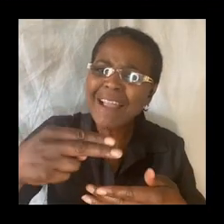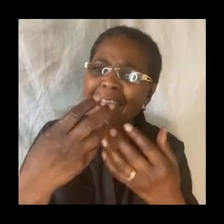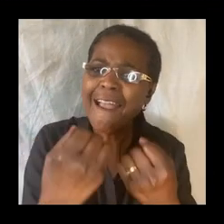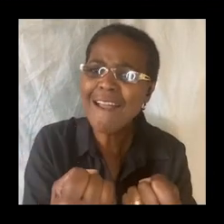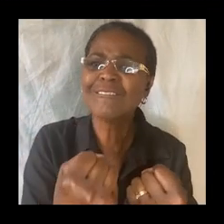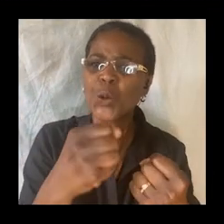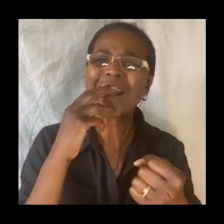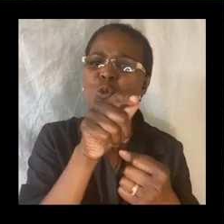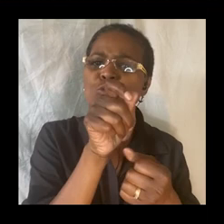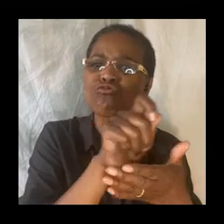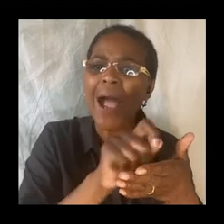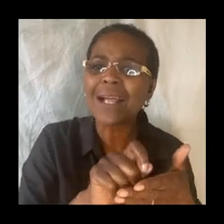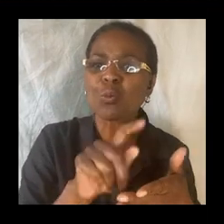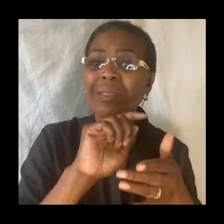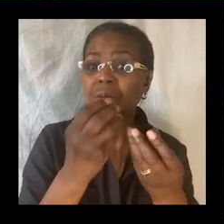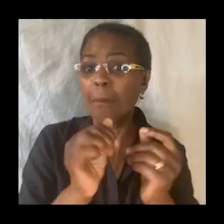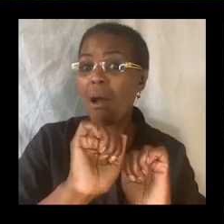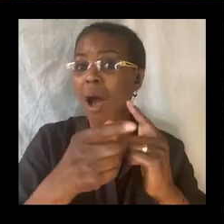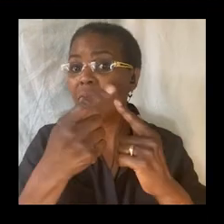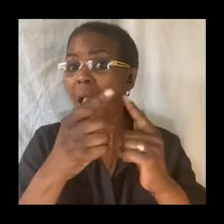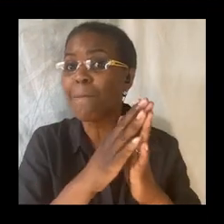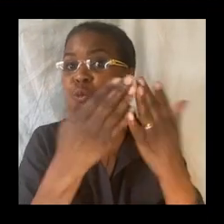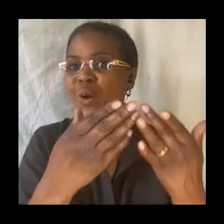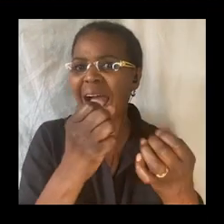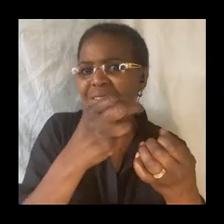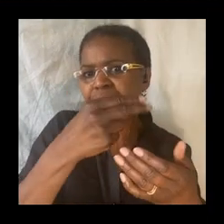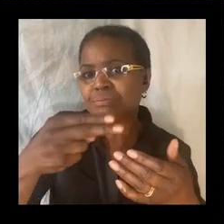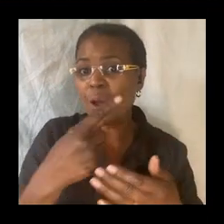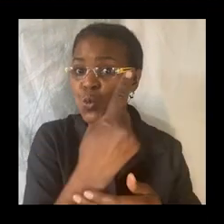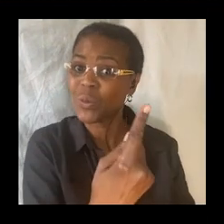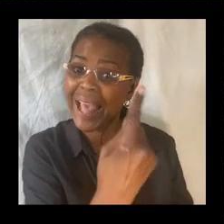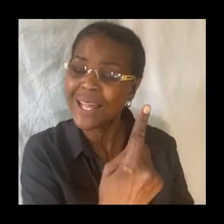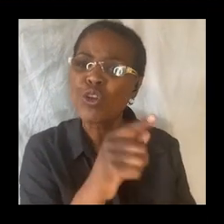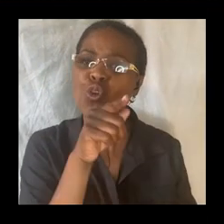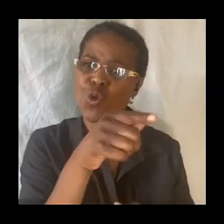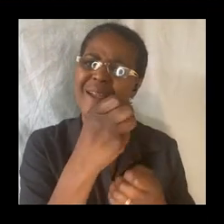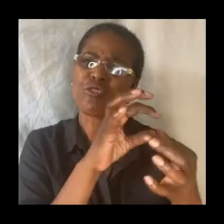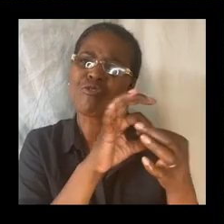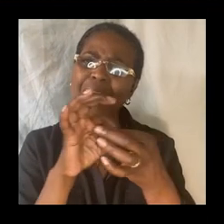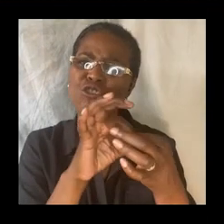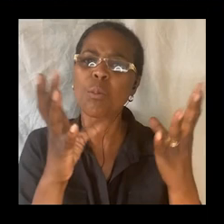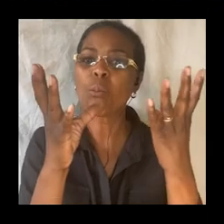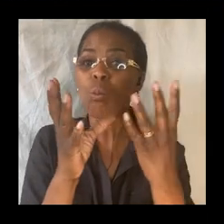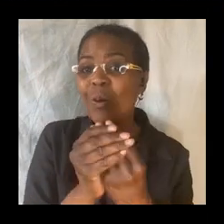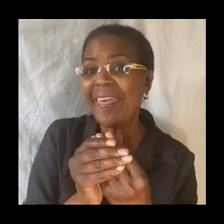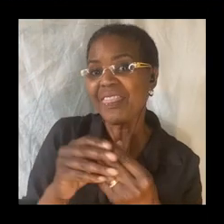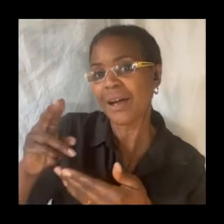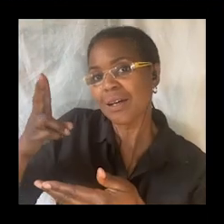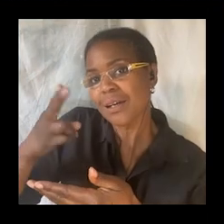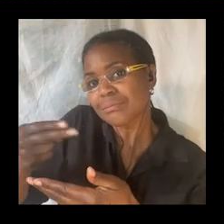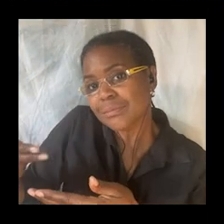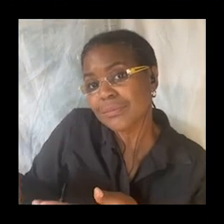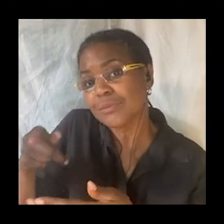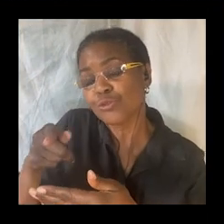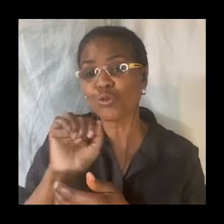included in some of your books as well. So that relationship that you have as a writer with illustrators, is